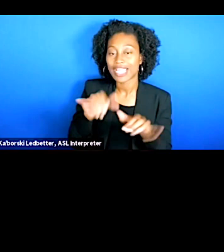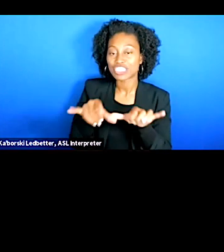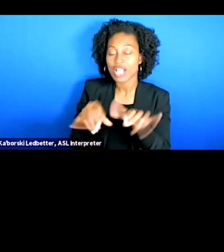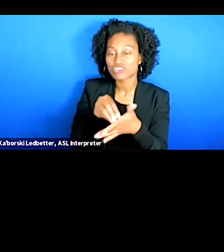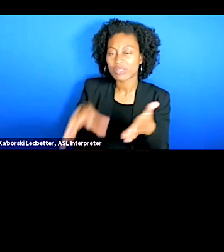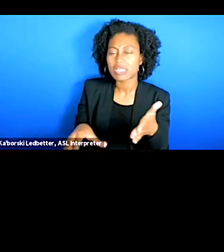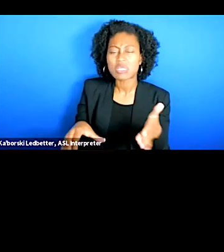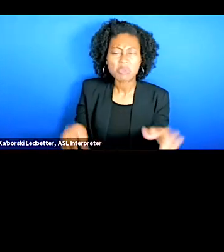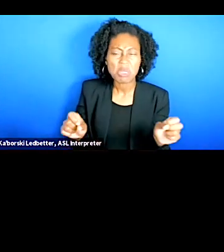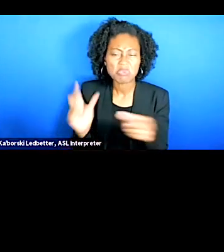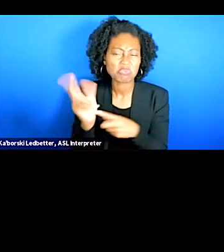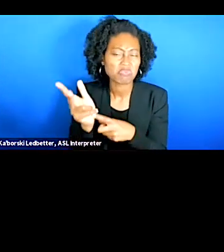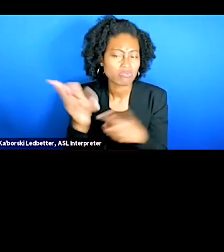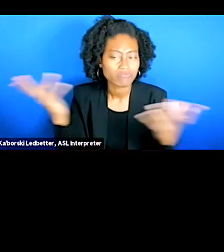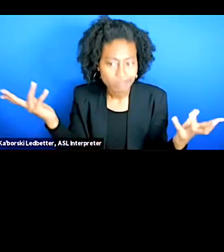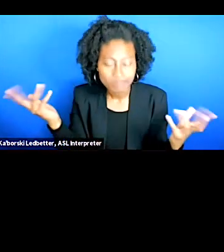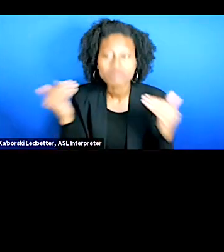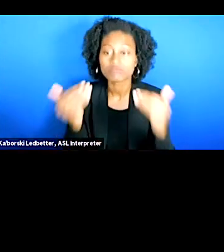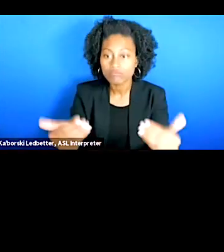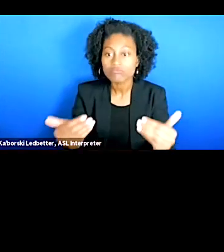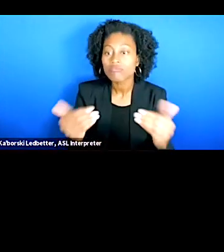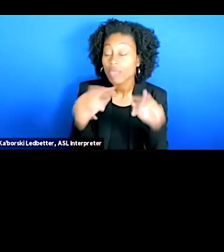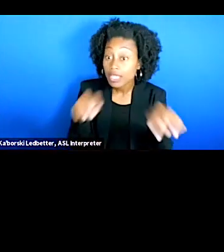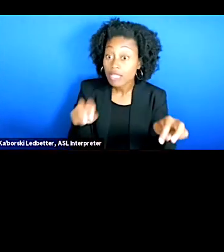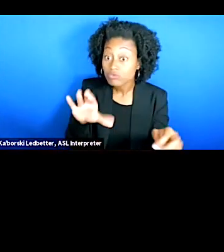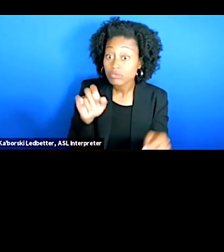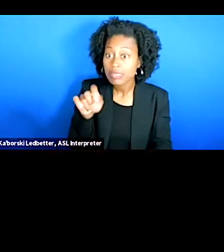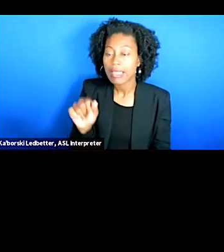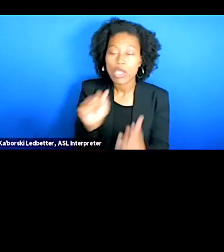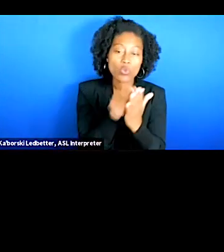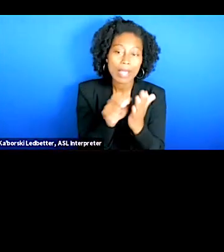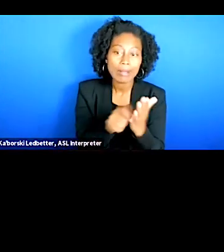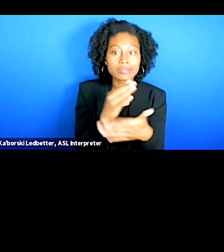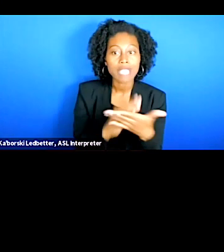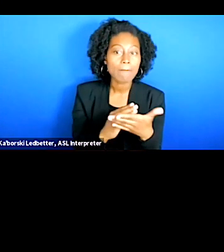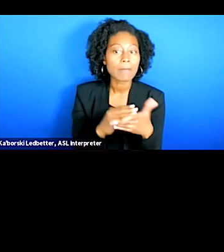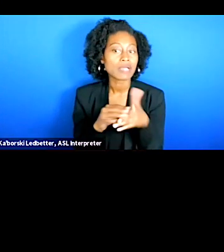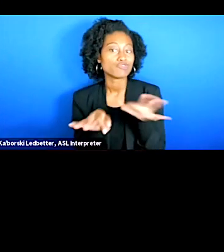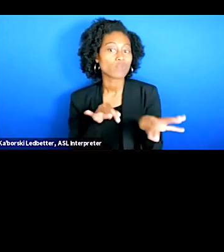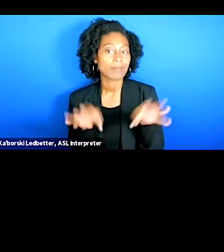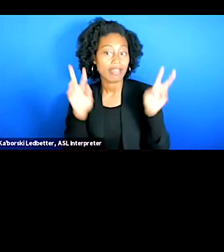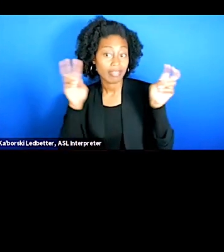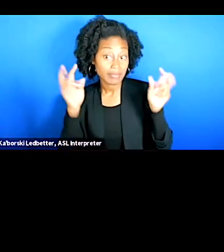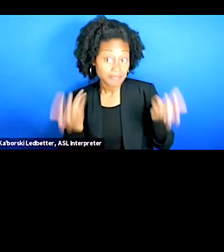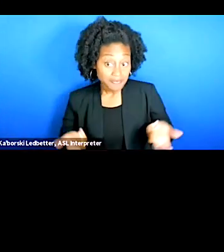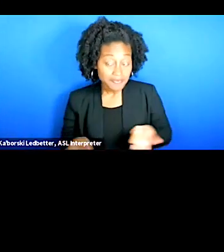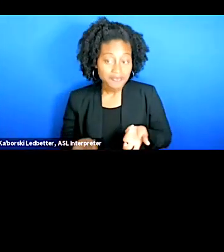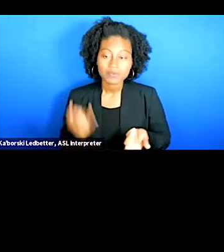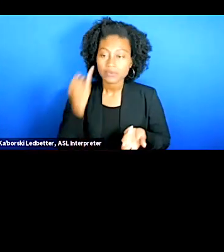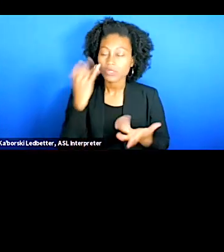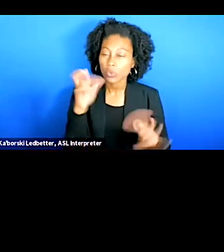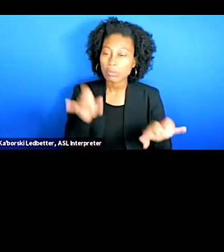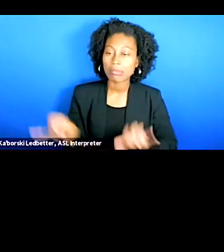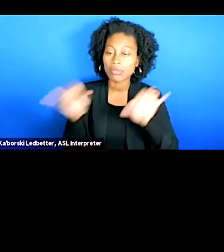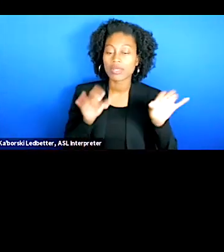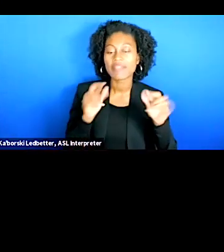3 minutes and analyze these data and write down some descriptive themes. So if you are looking for commonalities, so